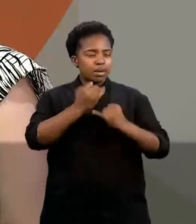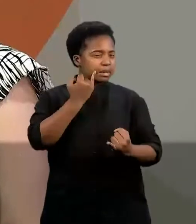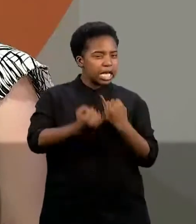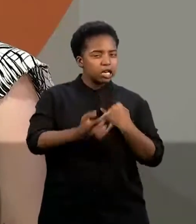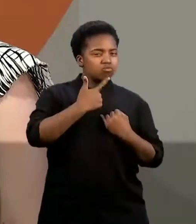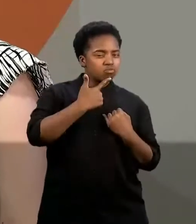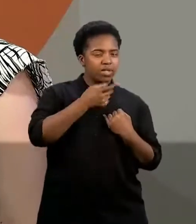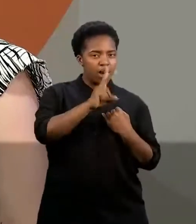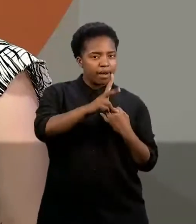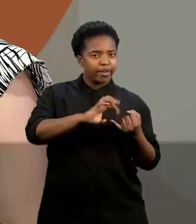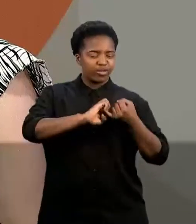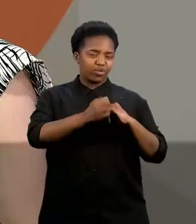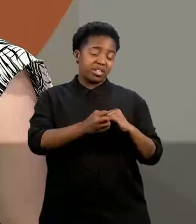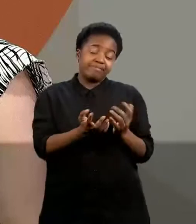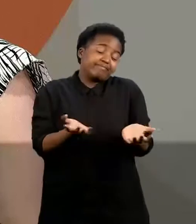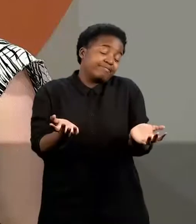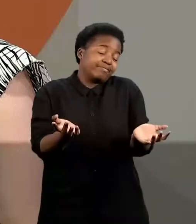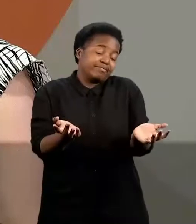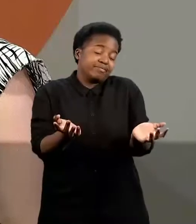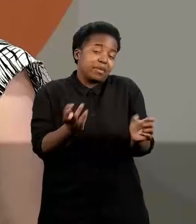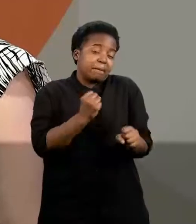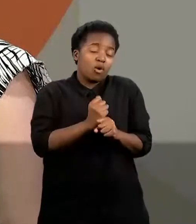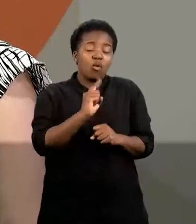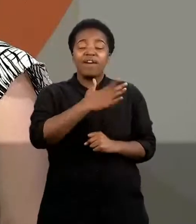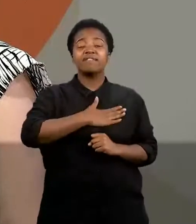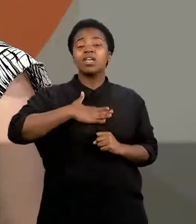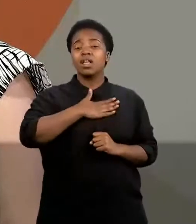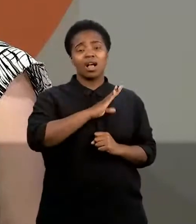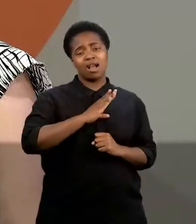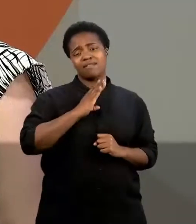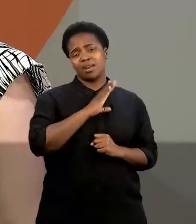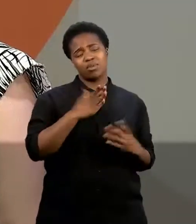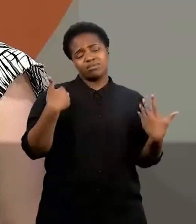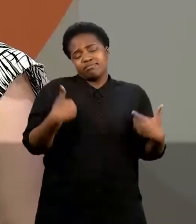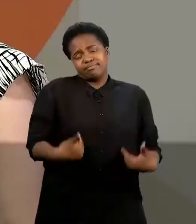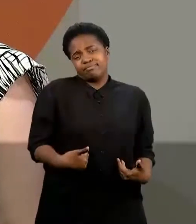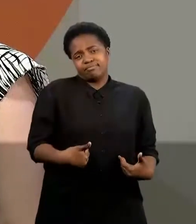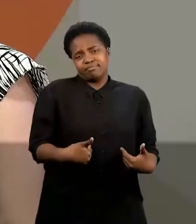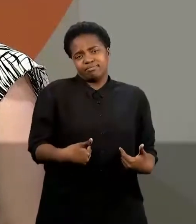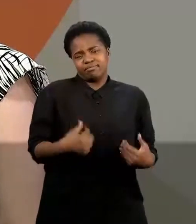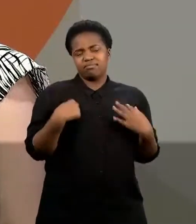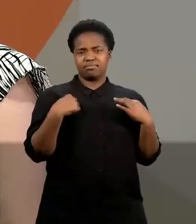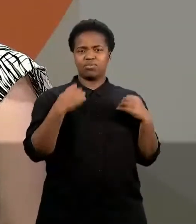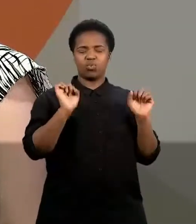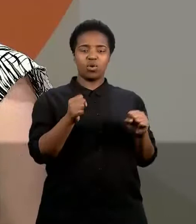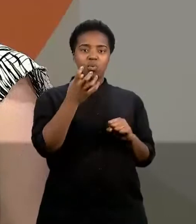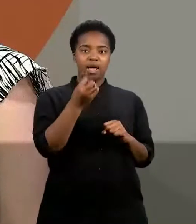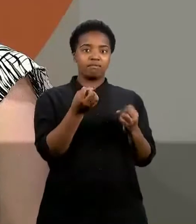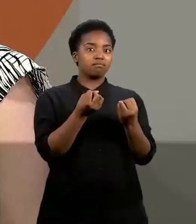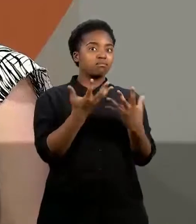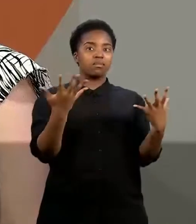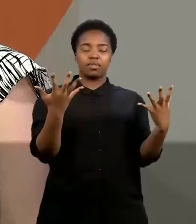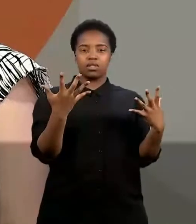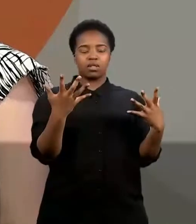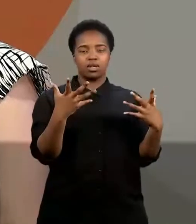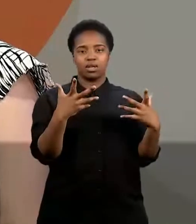and just to make everybody feel comfortable in their own body, in their own clothing. I mean, we have so many bigger other issues to